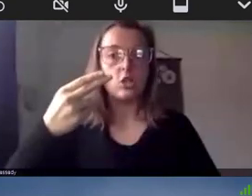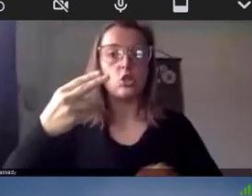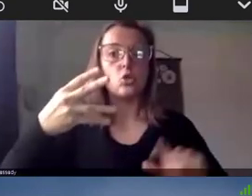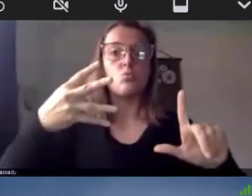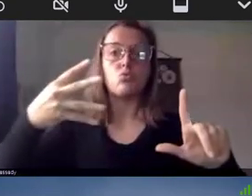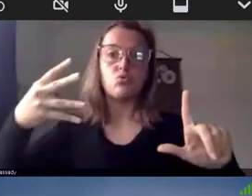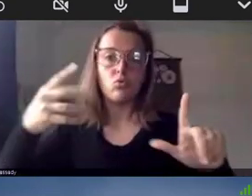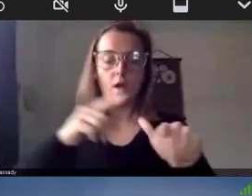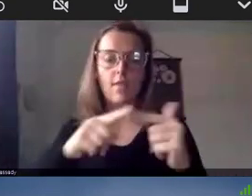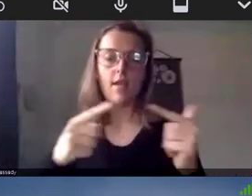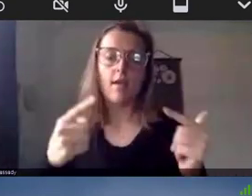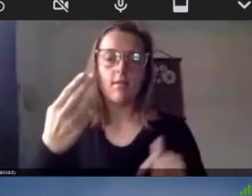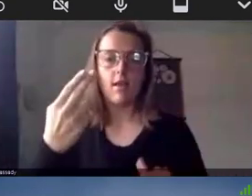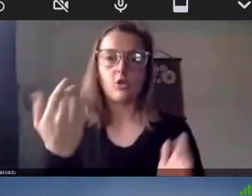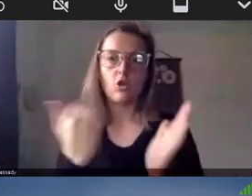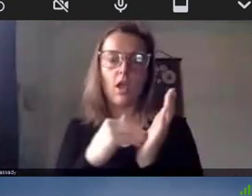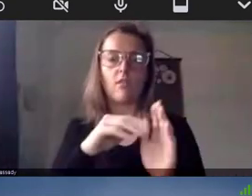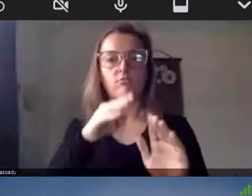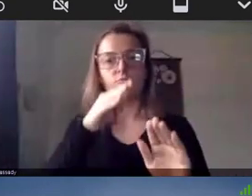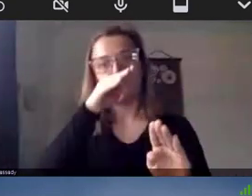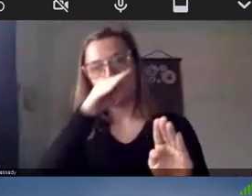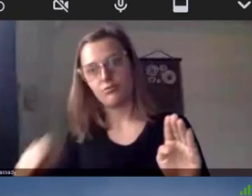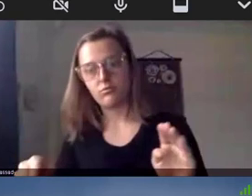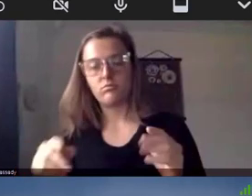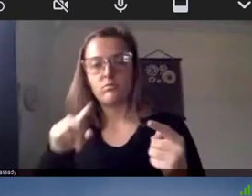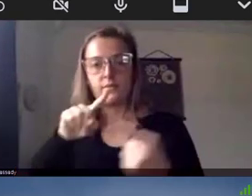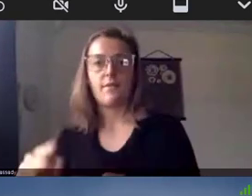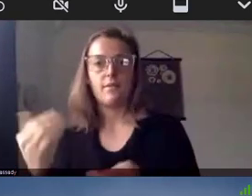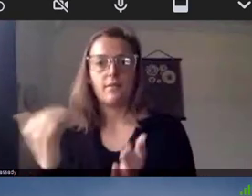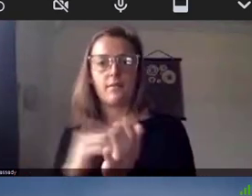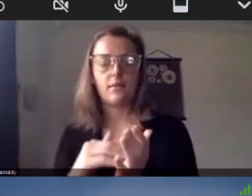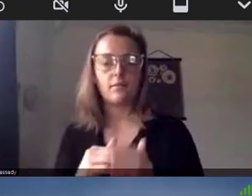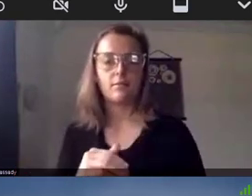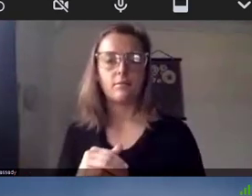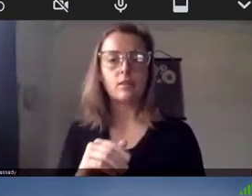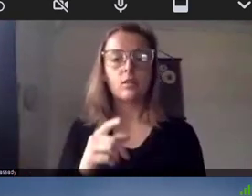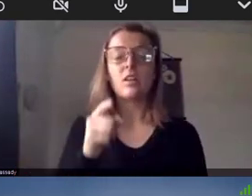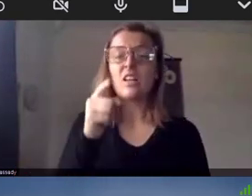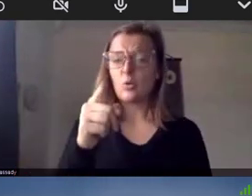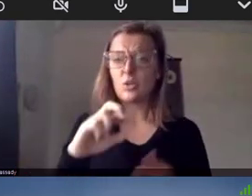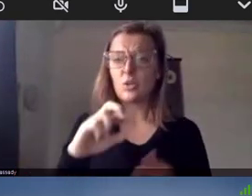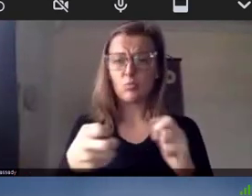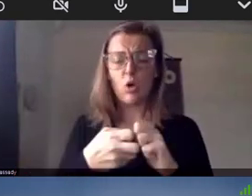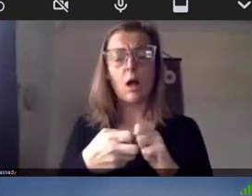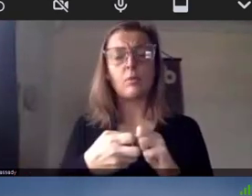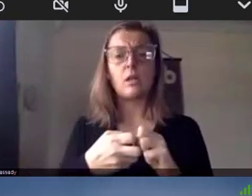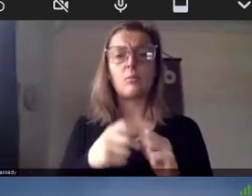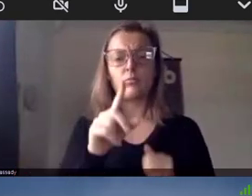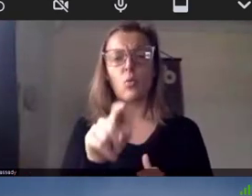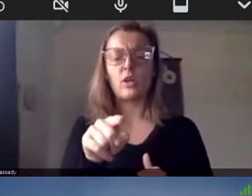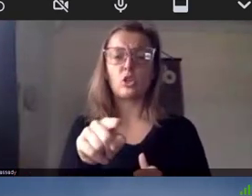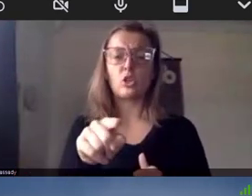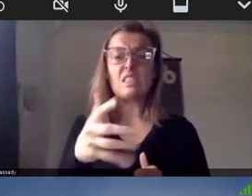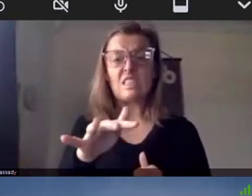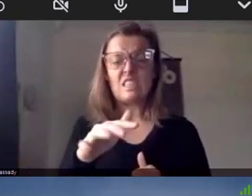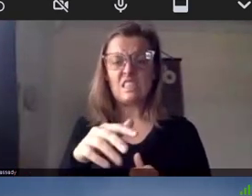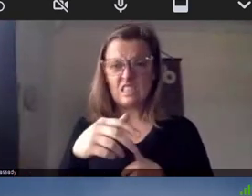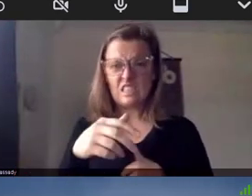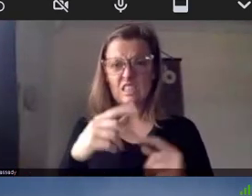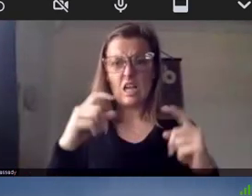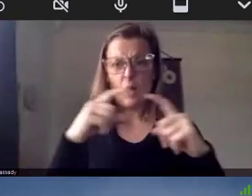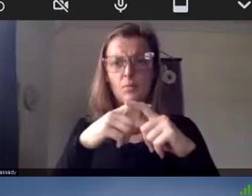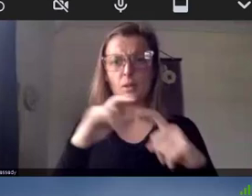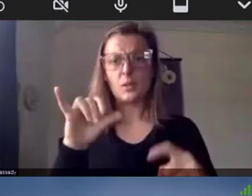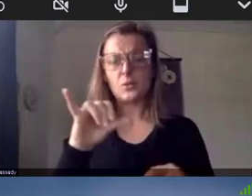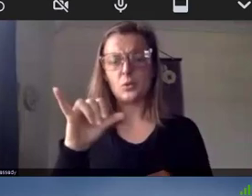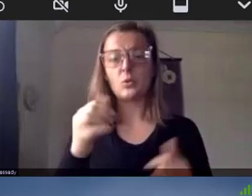Right? Turns out this problem is difficult too. So we try to solve this again. We try to collapse the problem non-dimensionally. So we introduced the idea